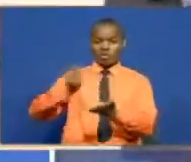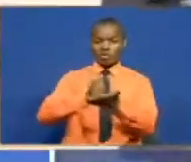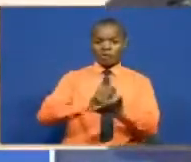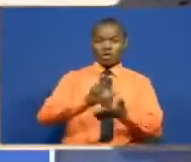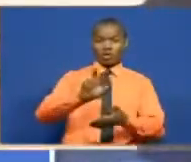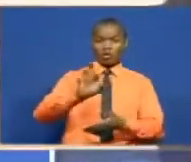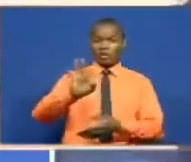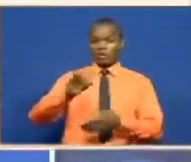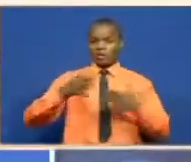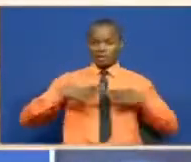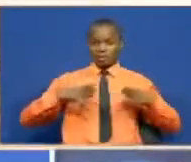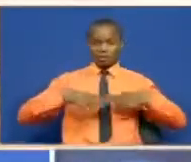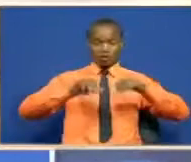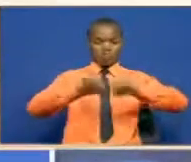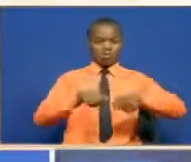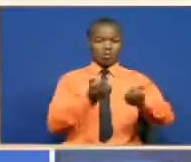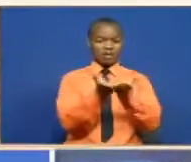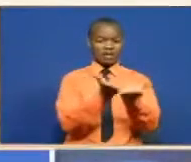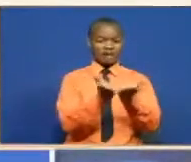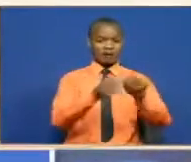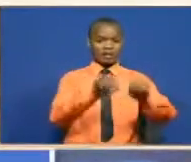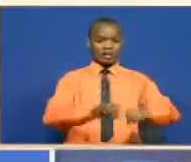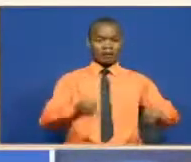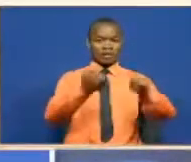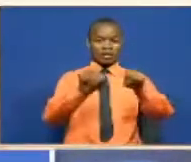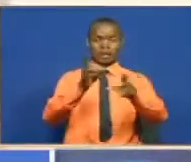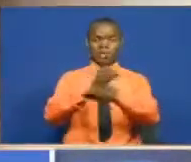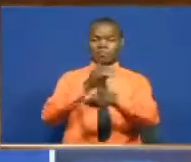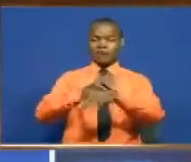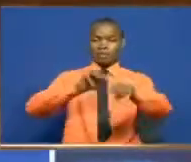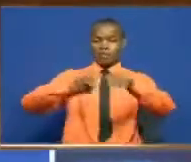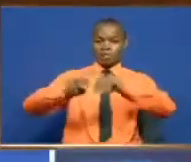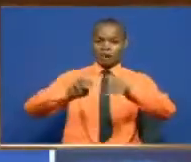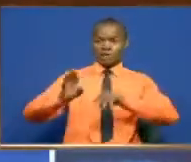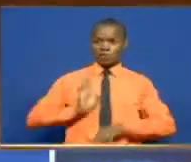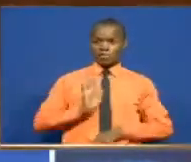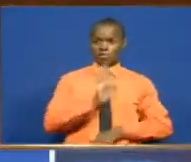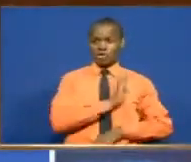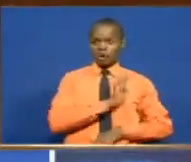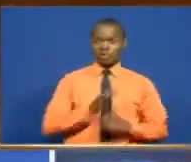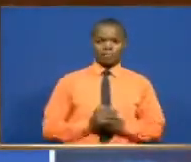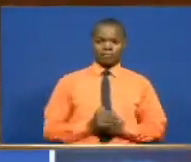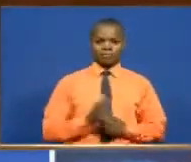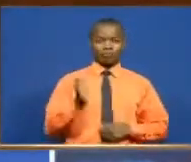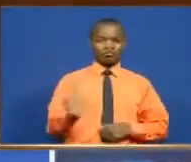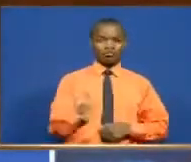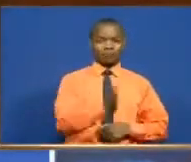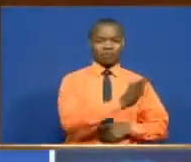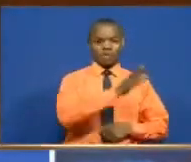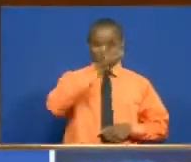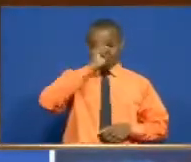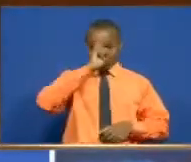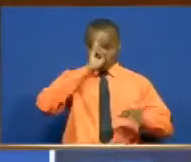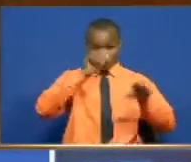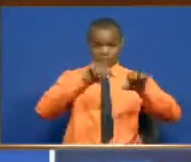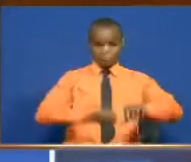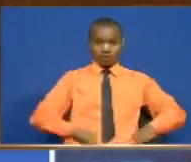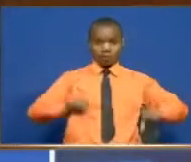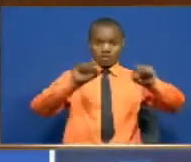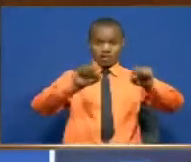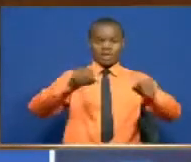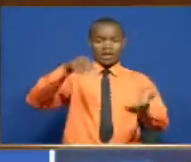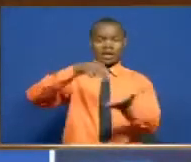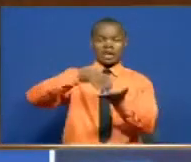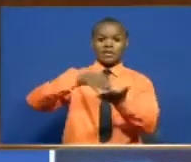people to serve as chairpersons of various management boards. Meanwhile, Police Constable Evans Mithika has been charged